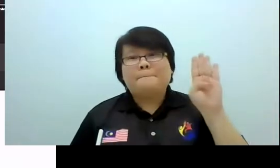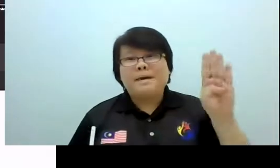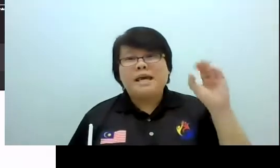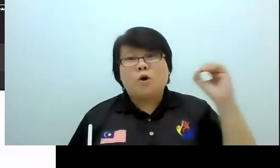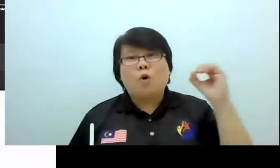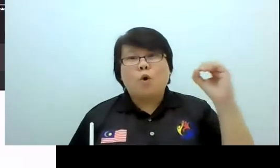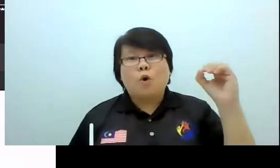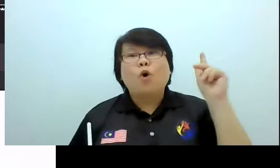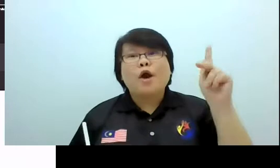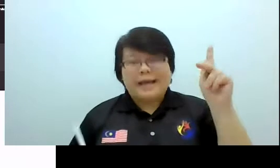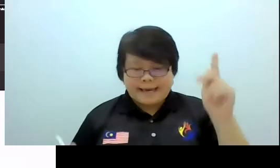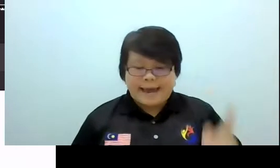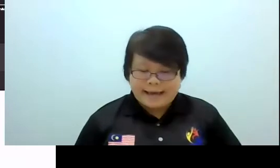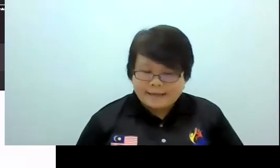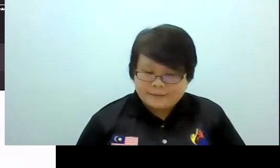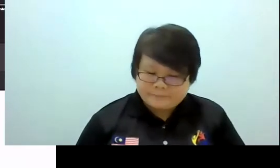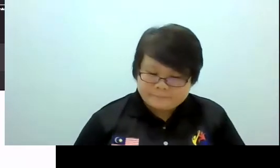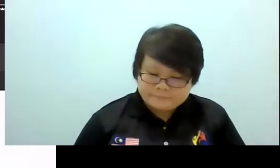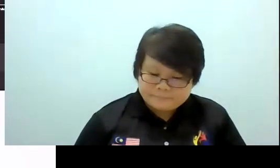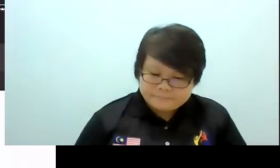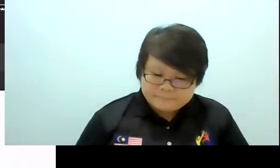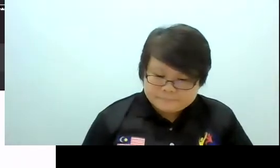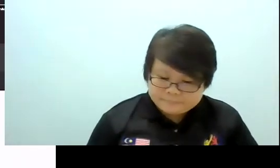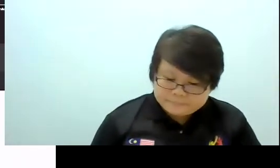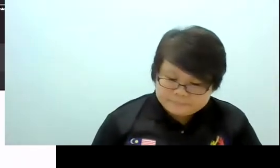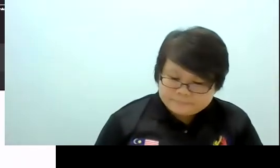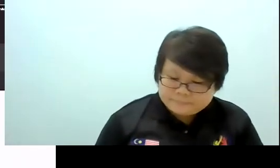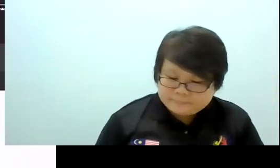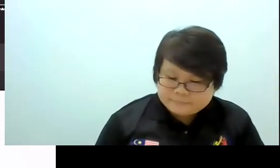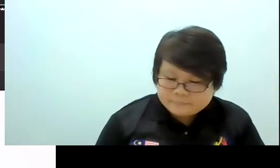book. B-O-O-K.